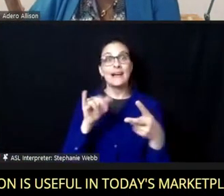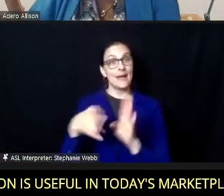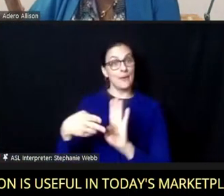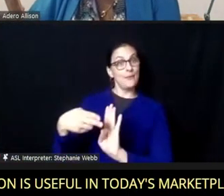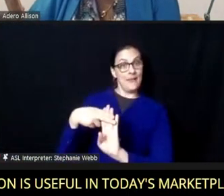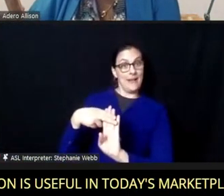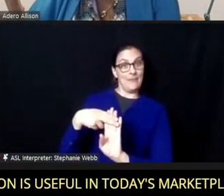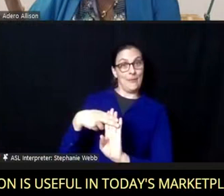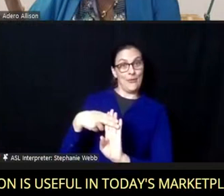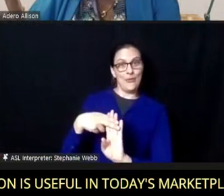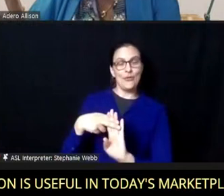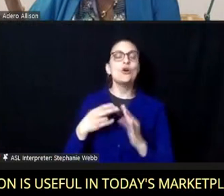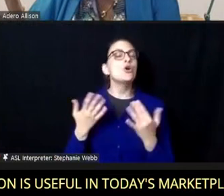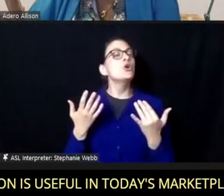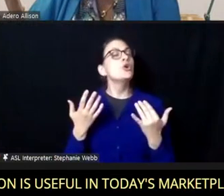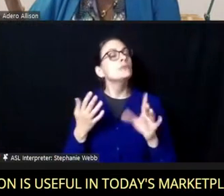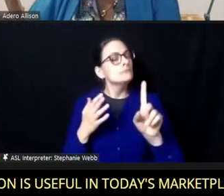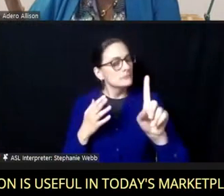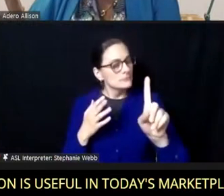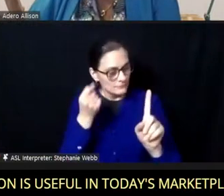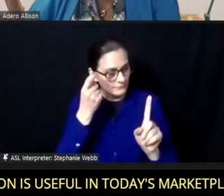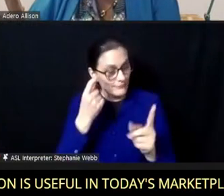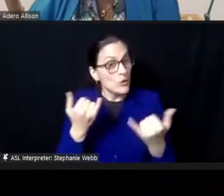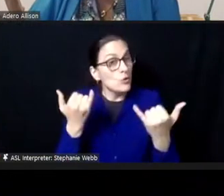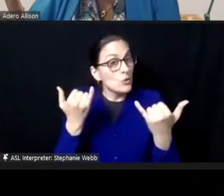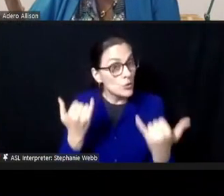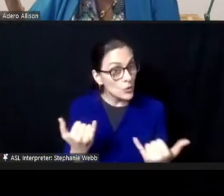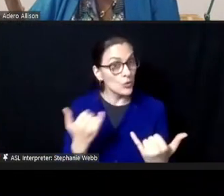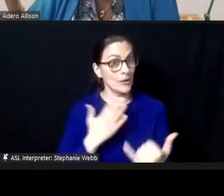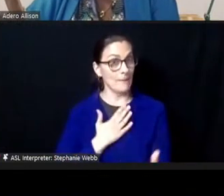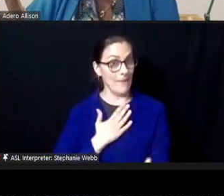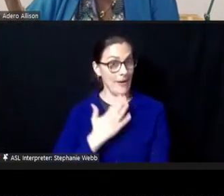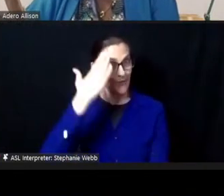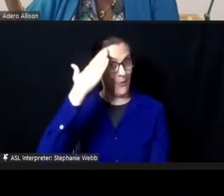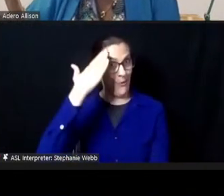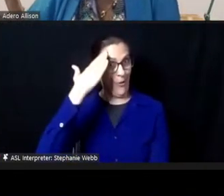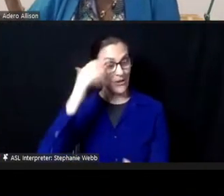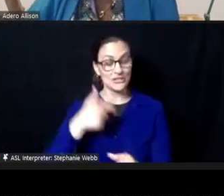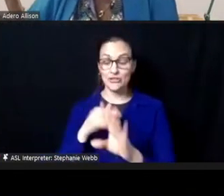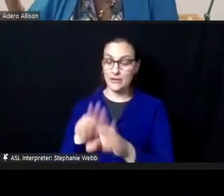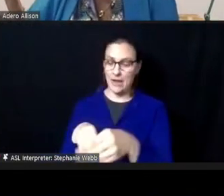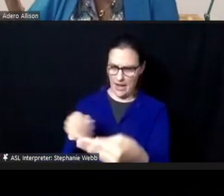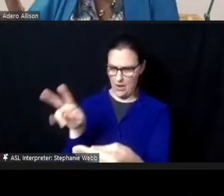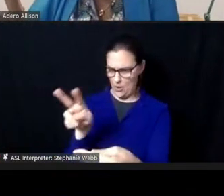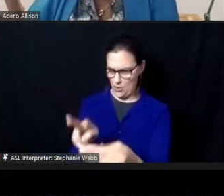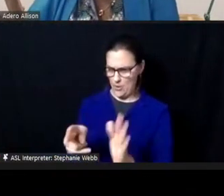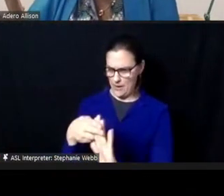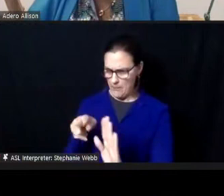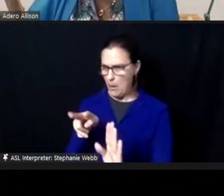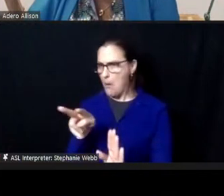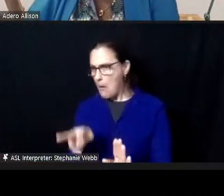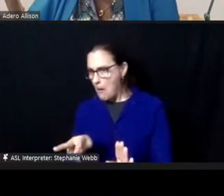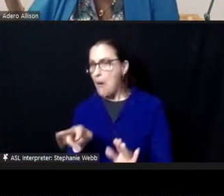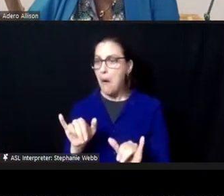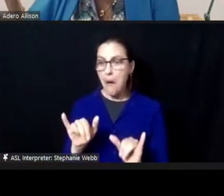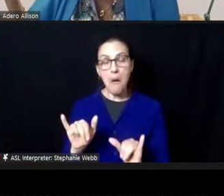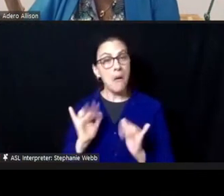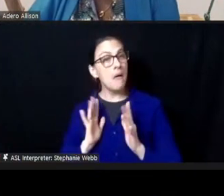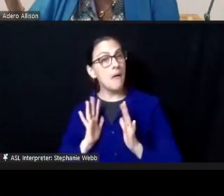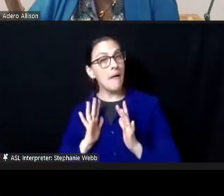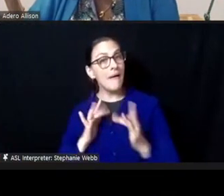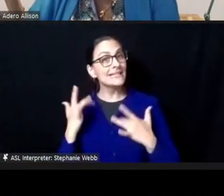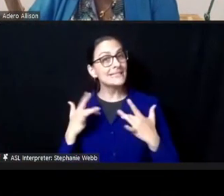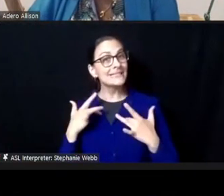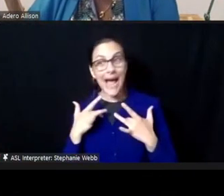I from my current vantage point now, I was really pleased and excited by the idea of like the performance section where there's a